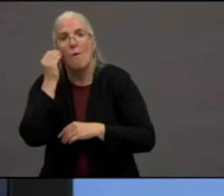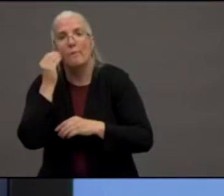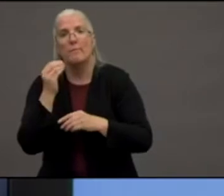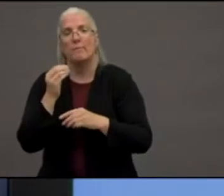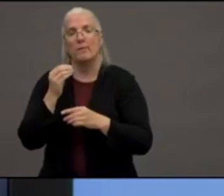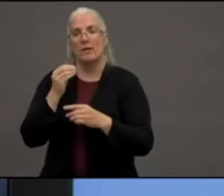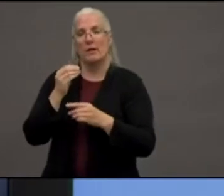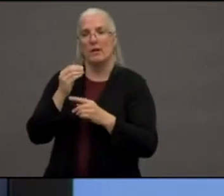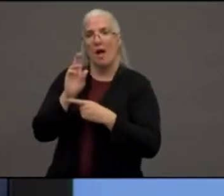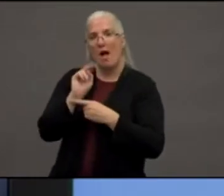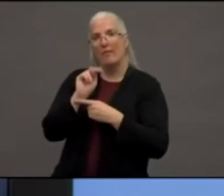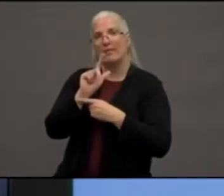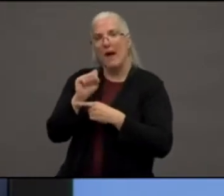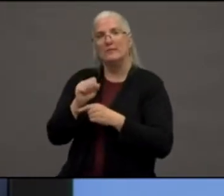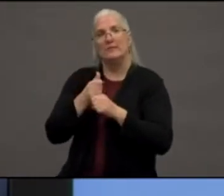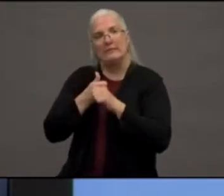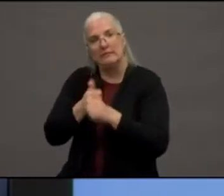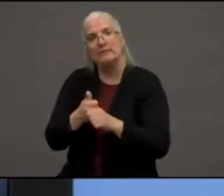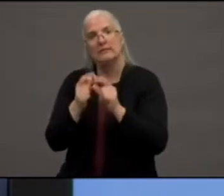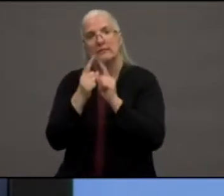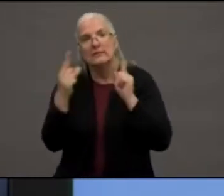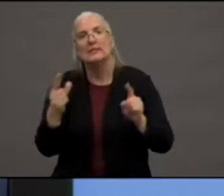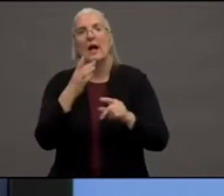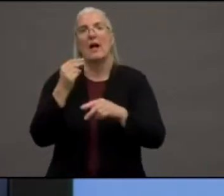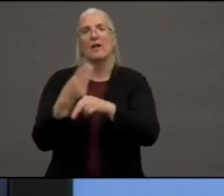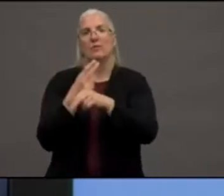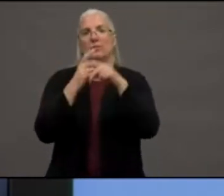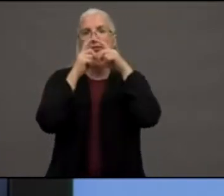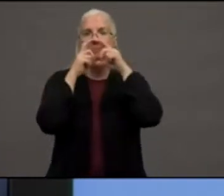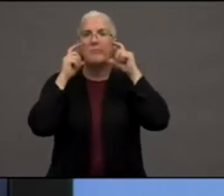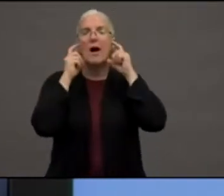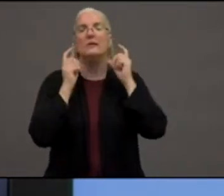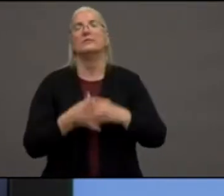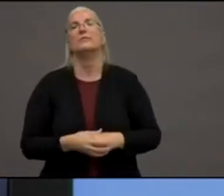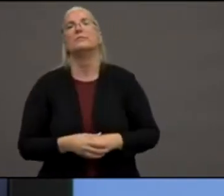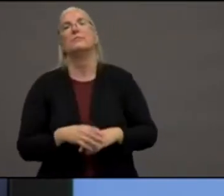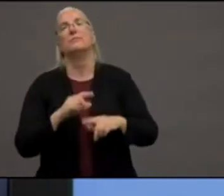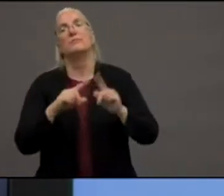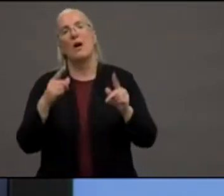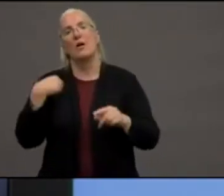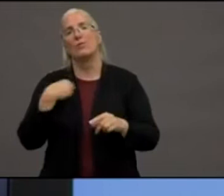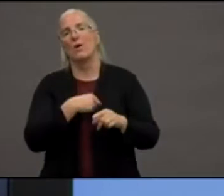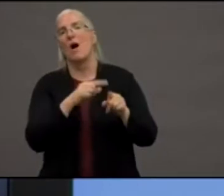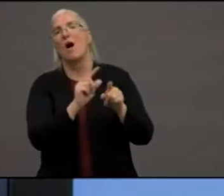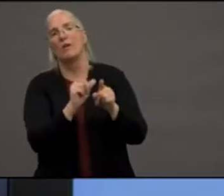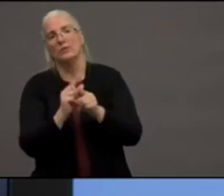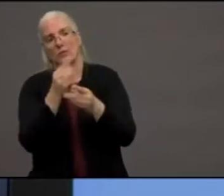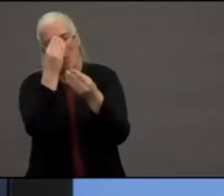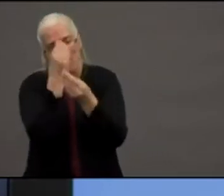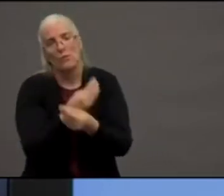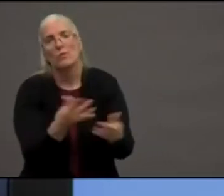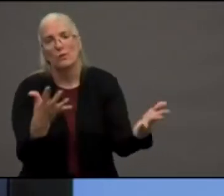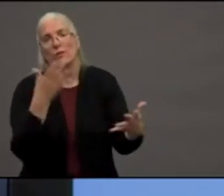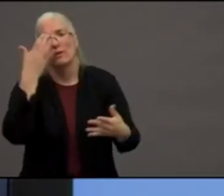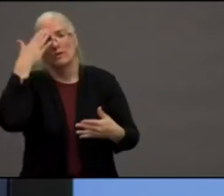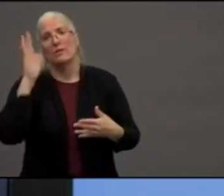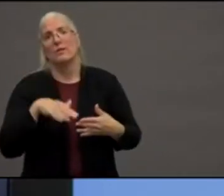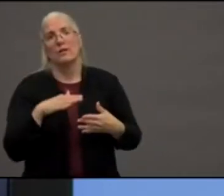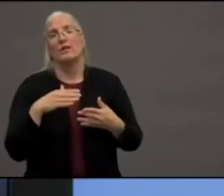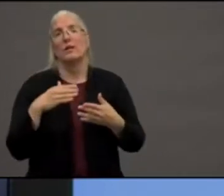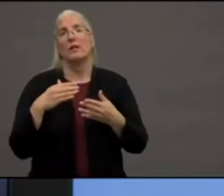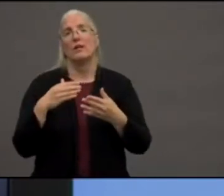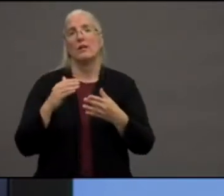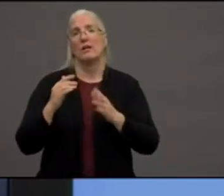for legal advice, we are pointing people in the direction of actual legal counsel, as they're more fit to determine what course